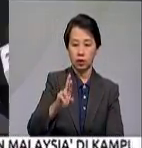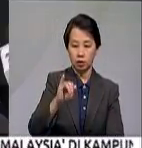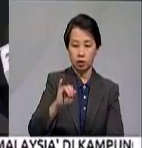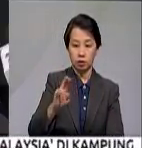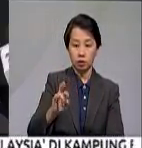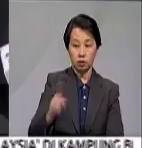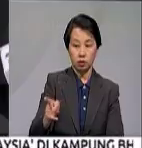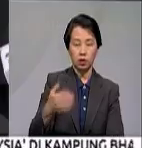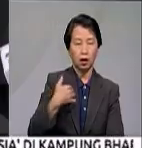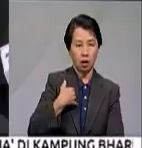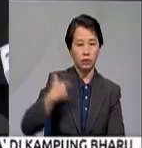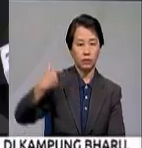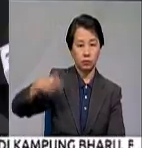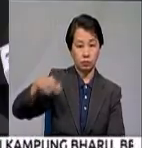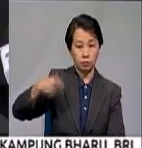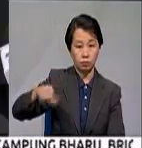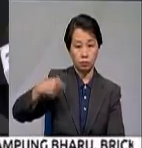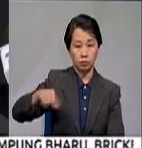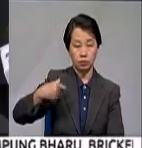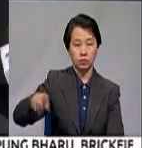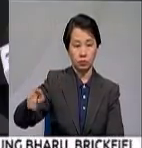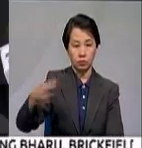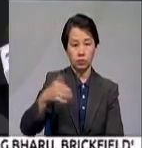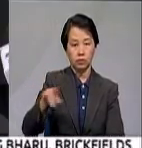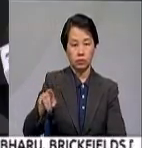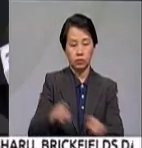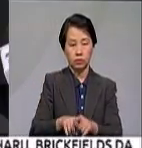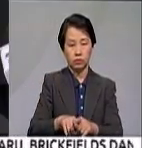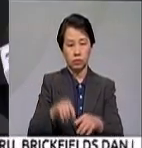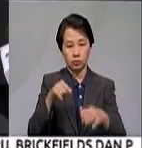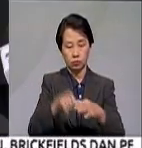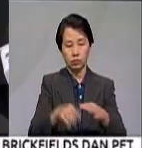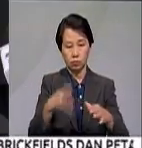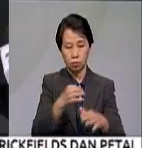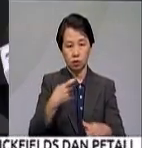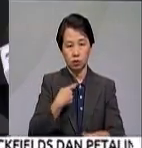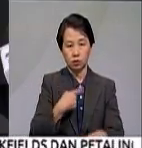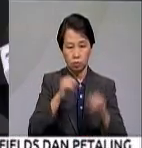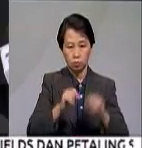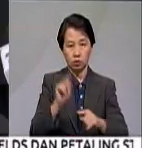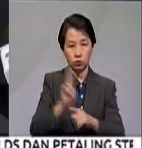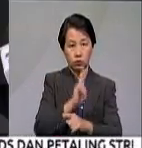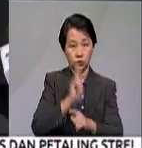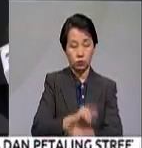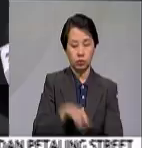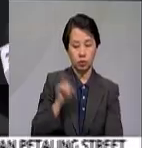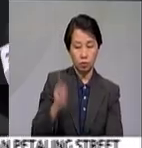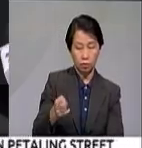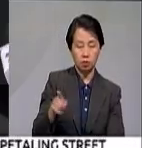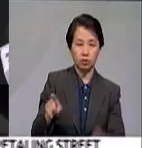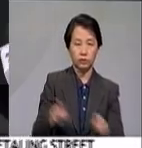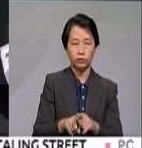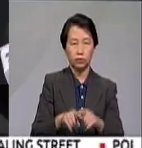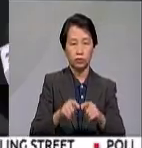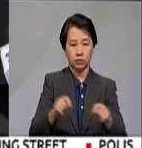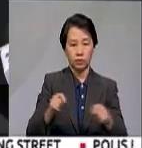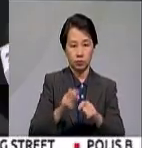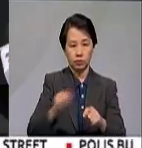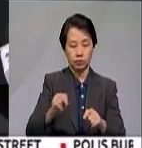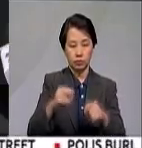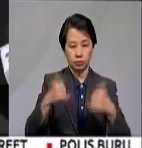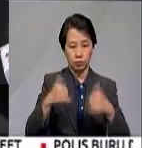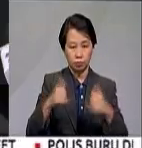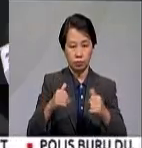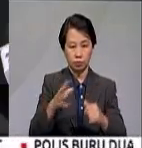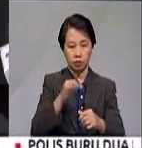a quality as a foreign, and we can use him as a local, so that gives us